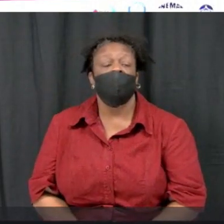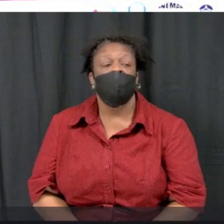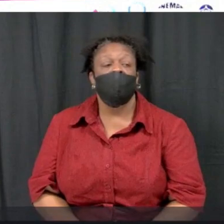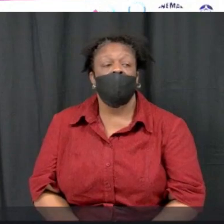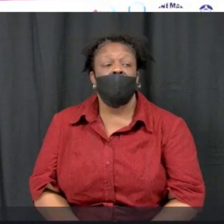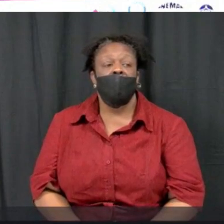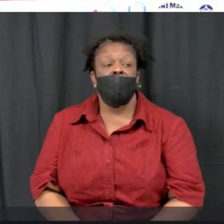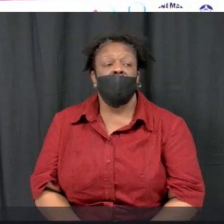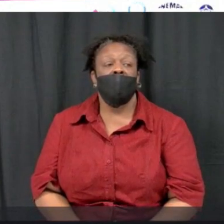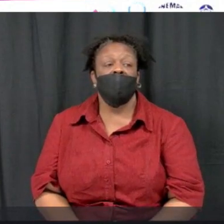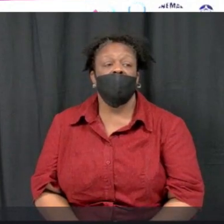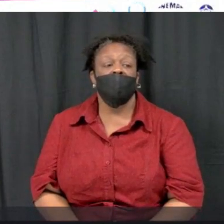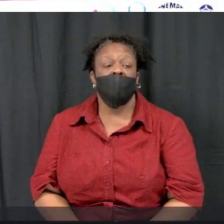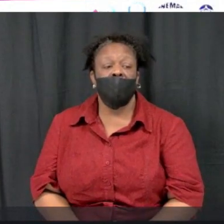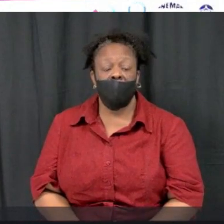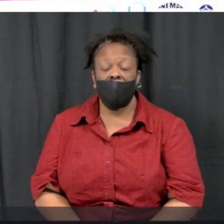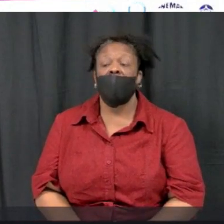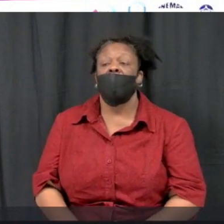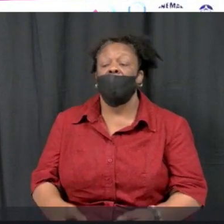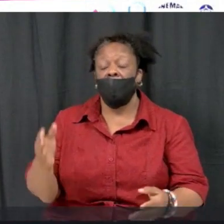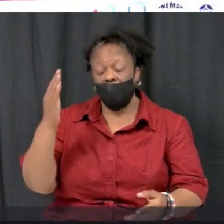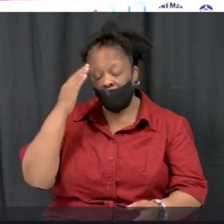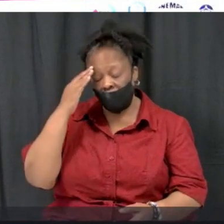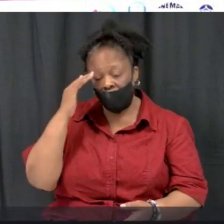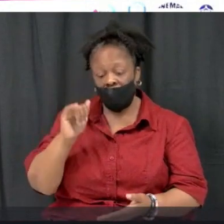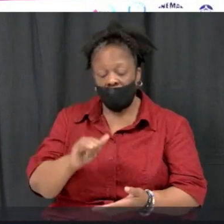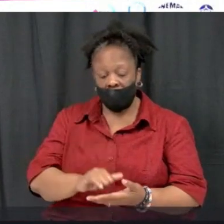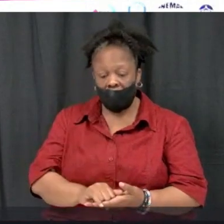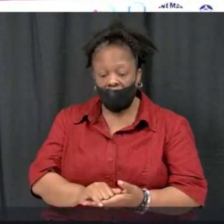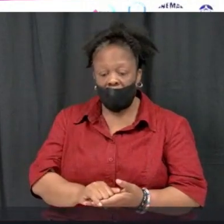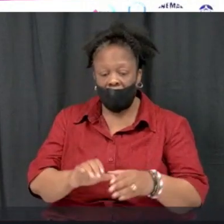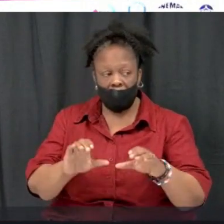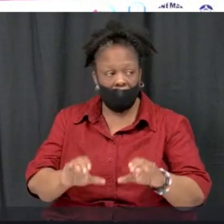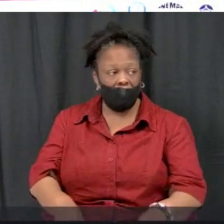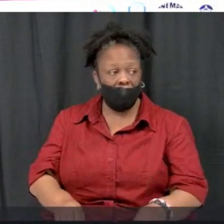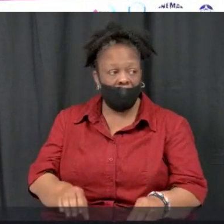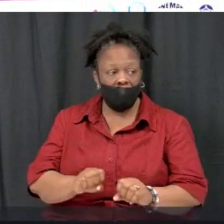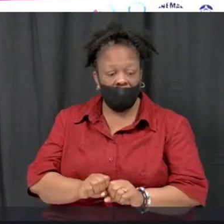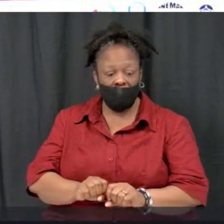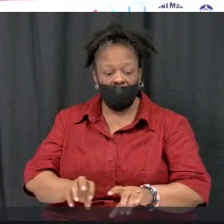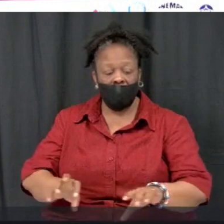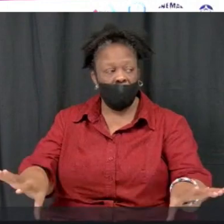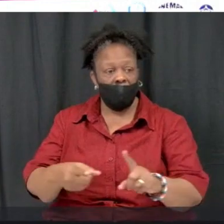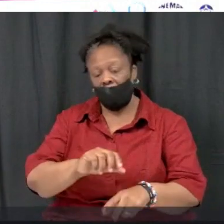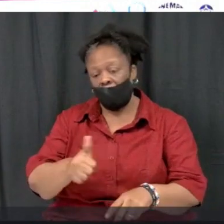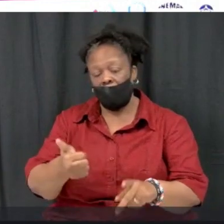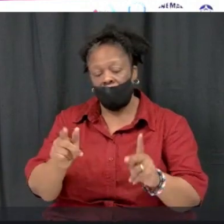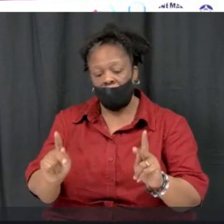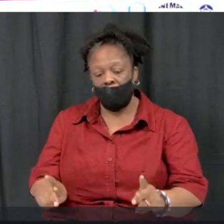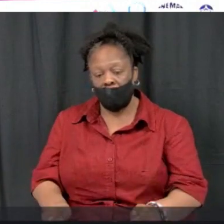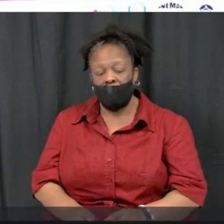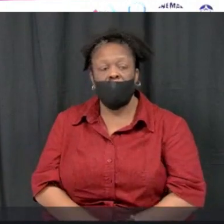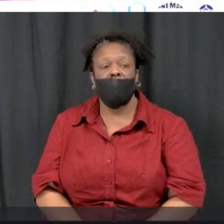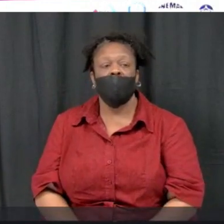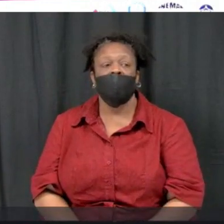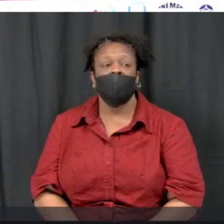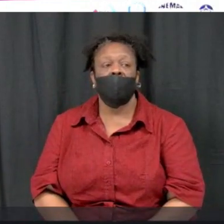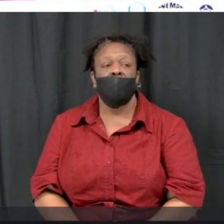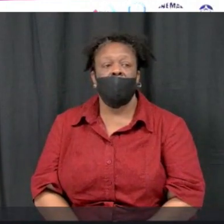that can potentially have community spread. The St. Kitts Nevis Industrial and